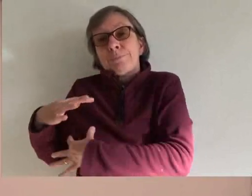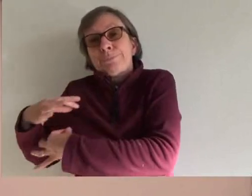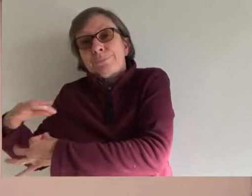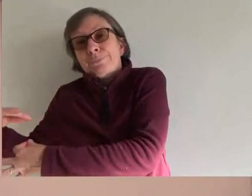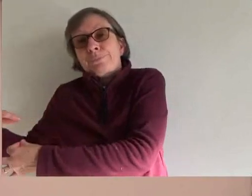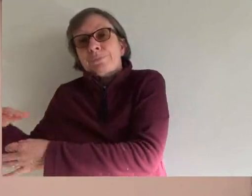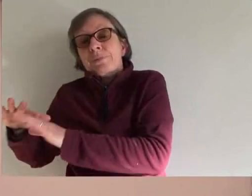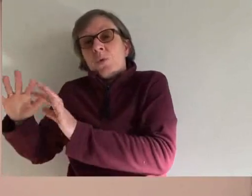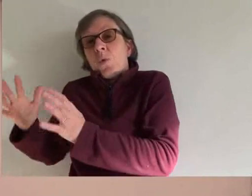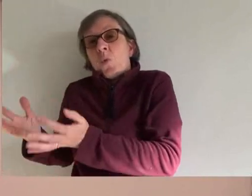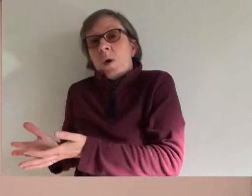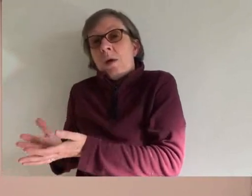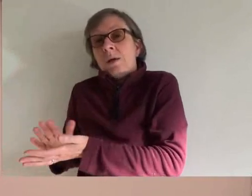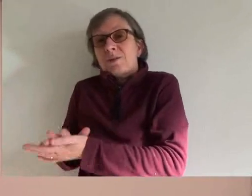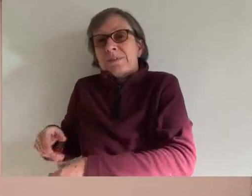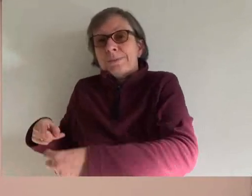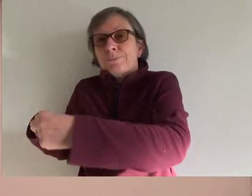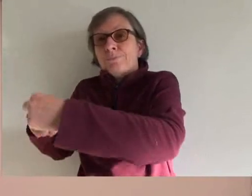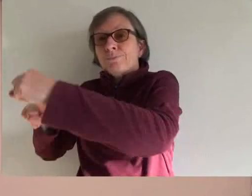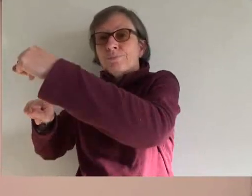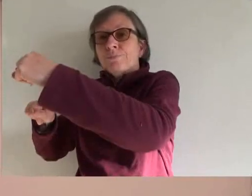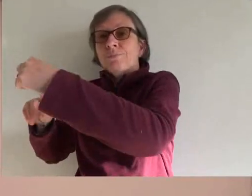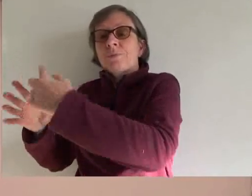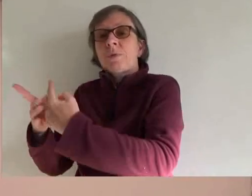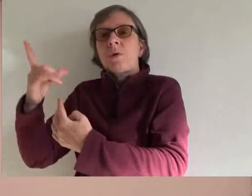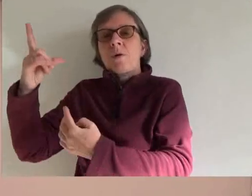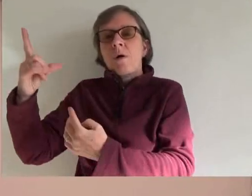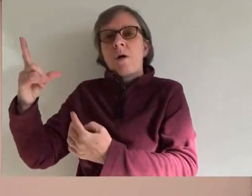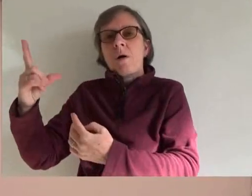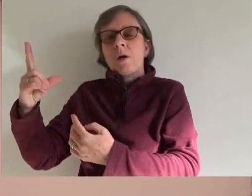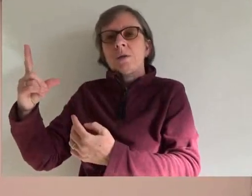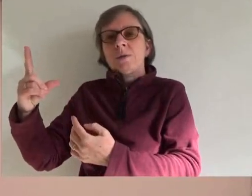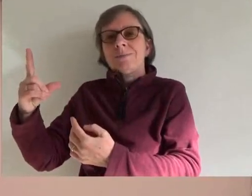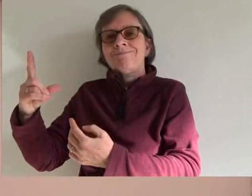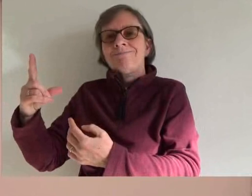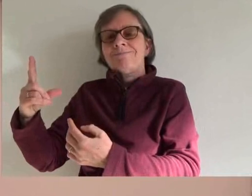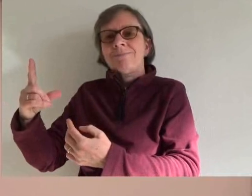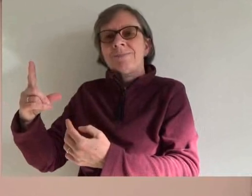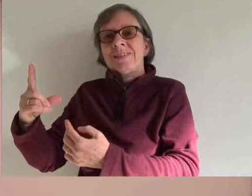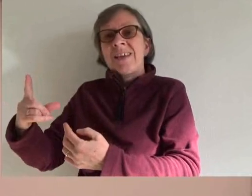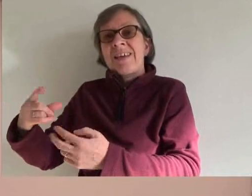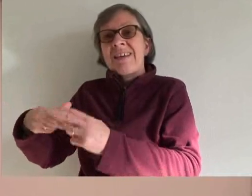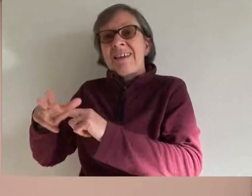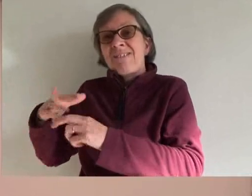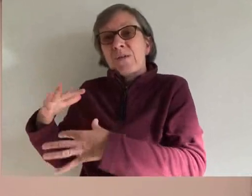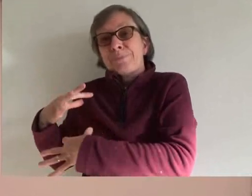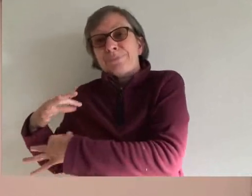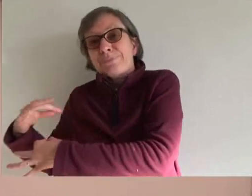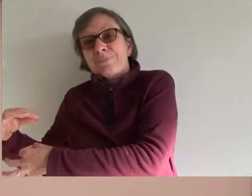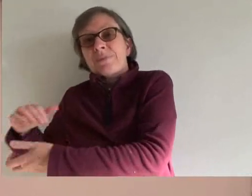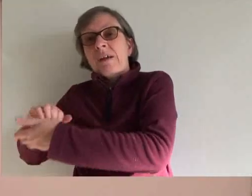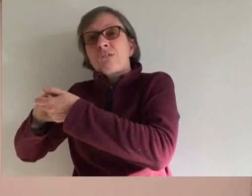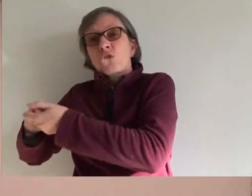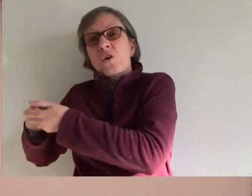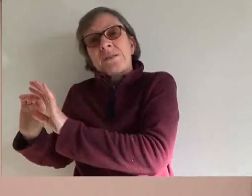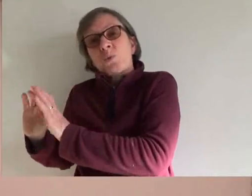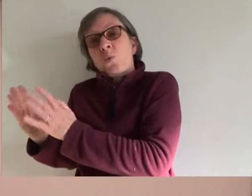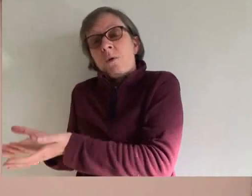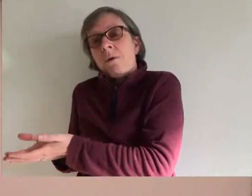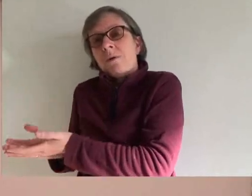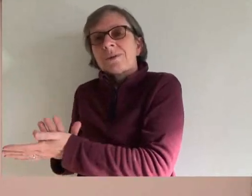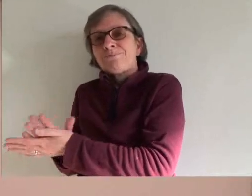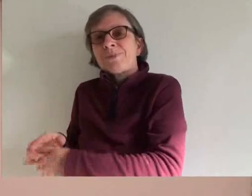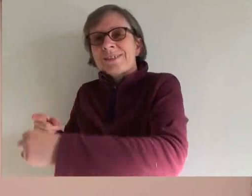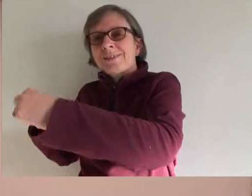means enmity against God? Therefore, anyone who chooses to be a friend of the world becomes